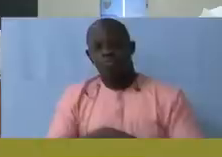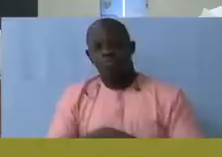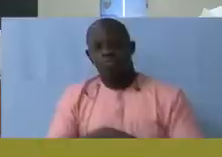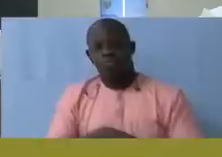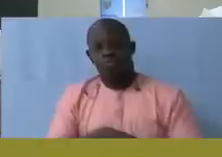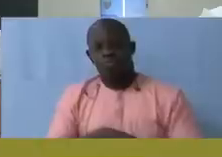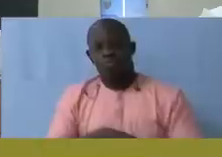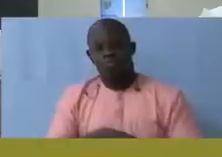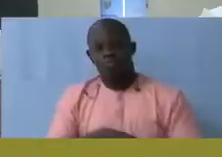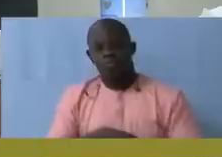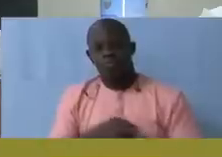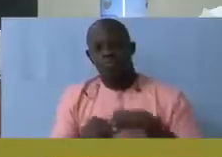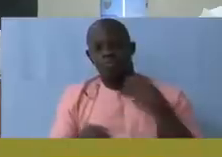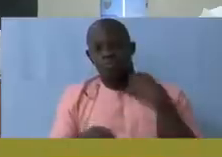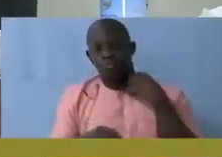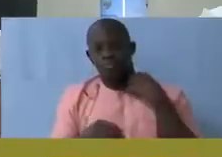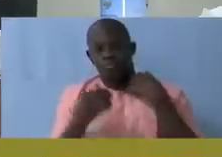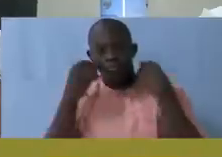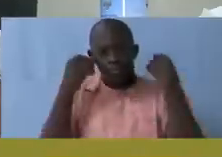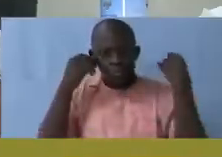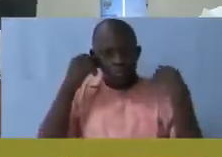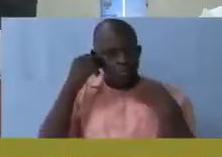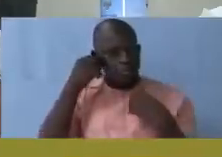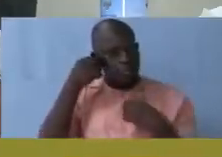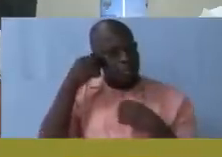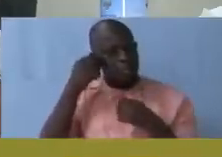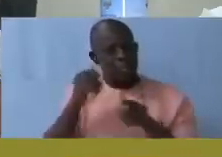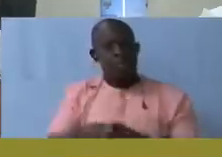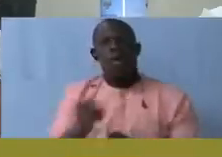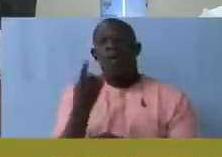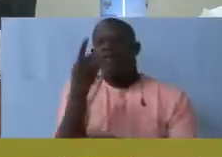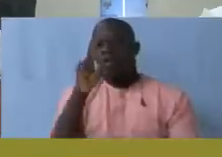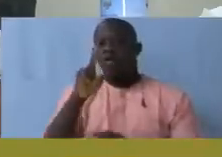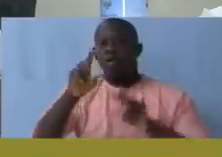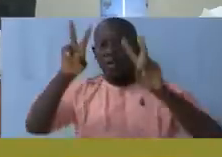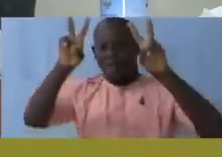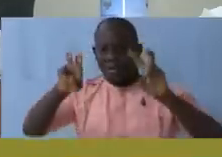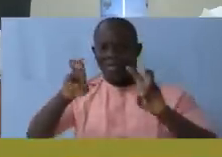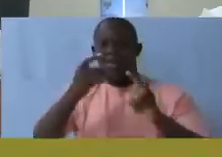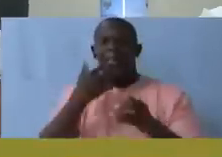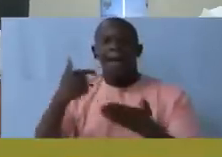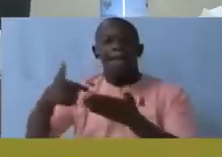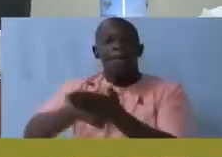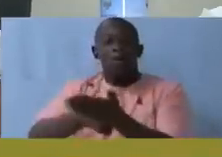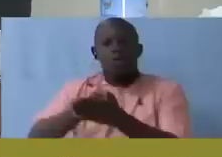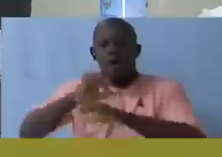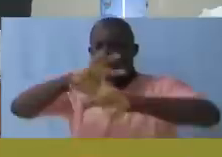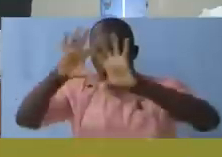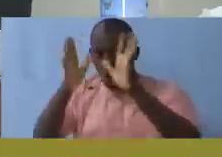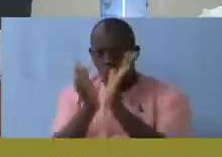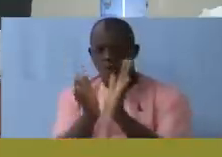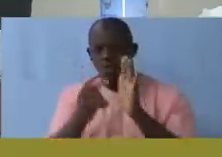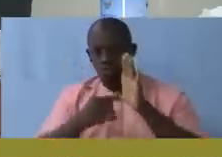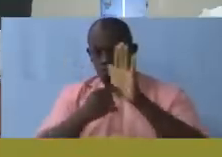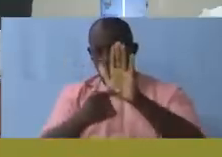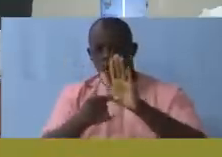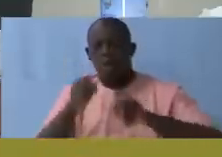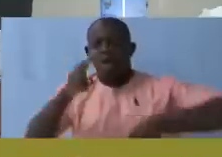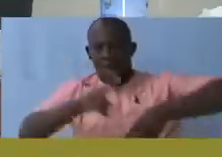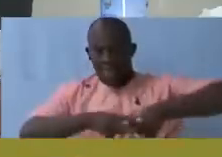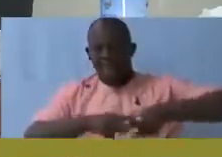Just a moment. The first samples you tested and they all came out positive, correct?